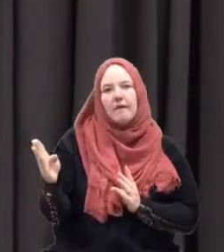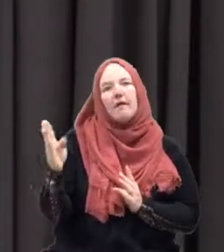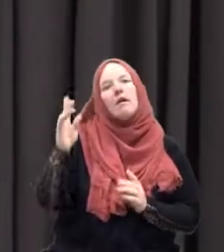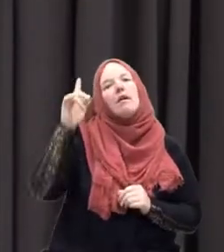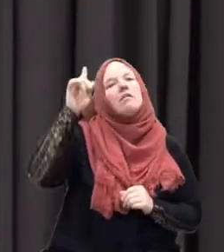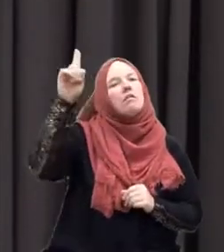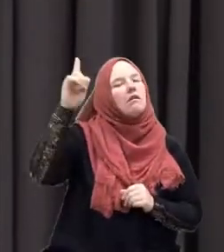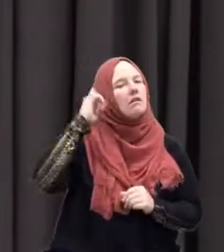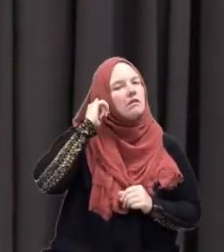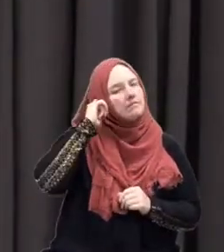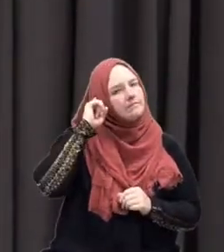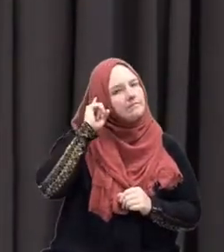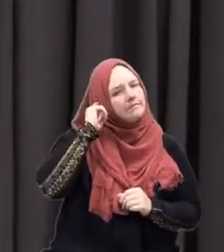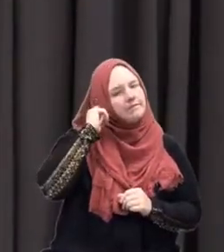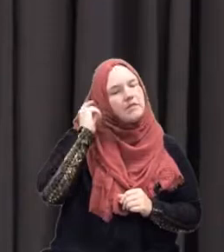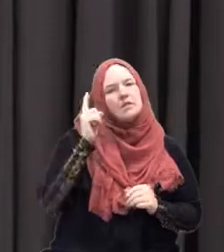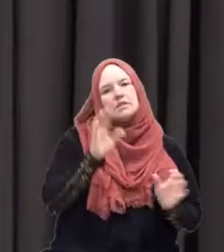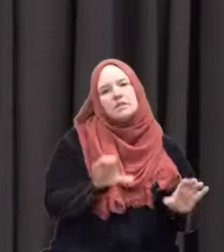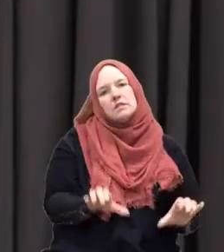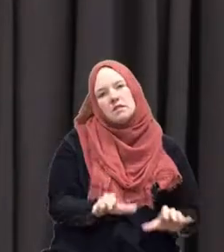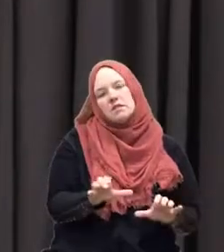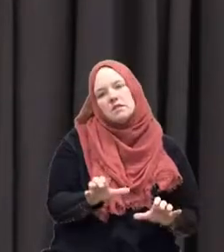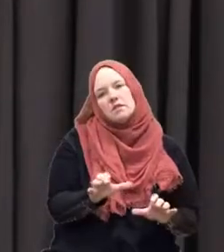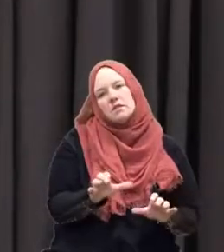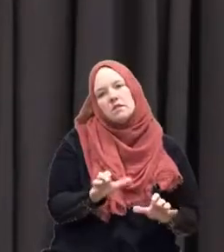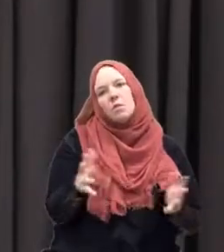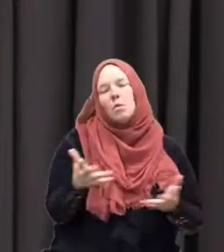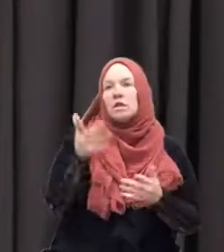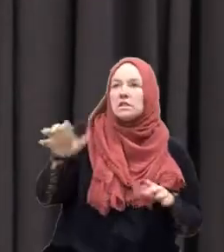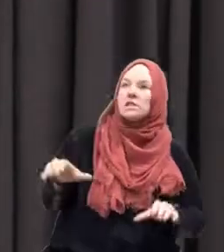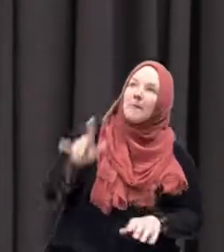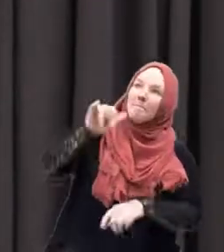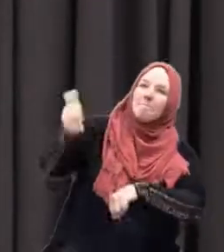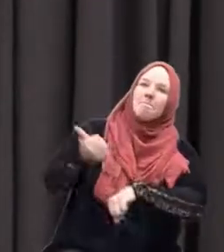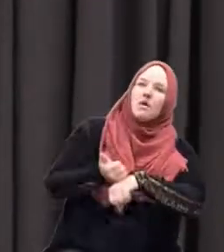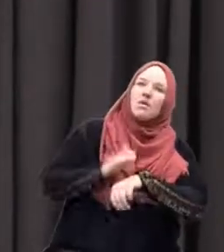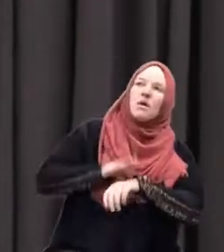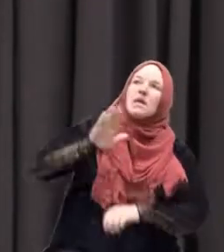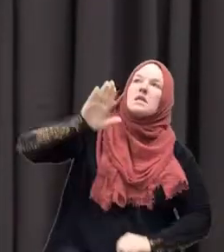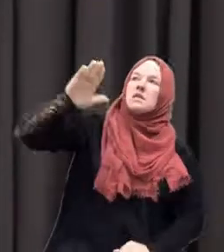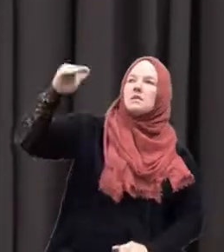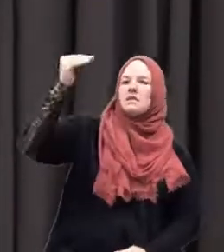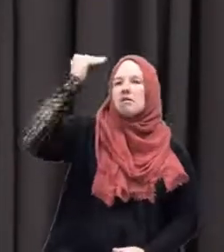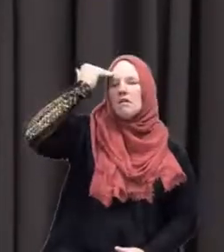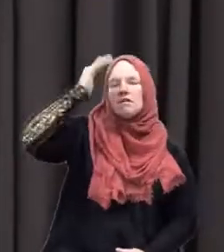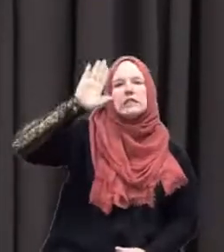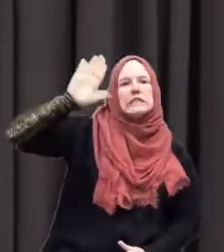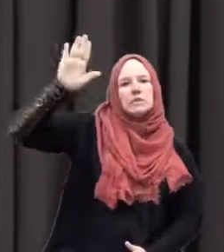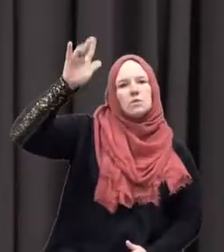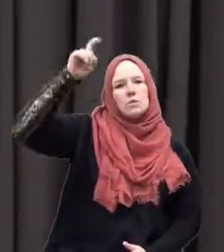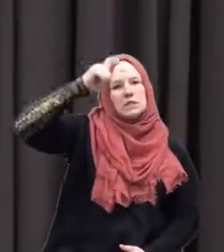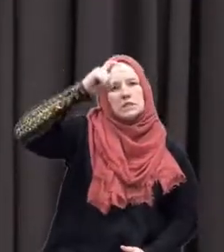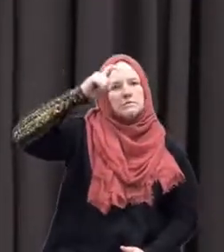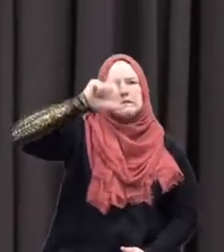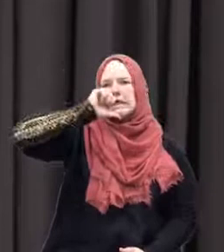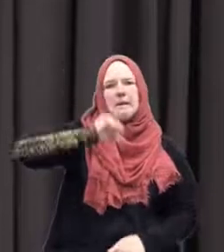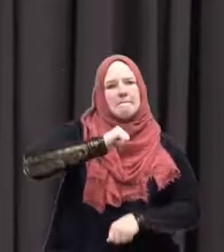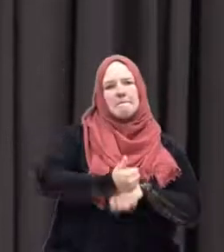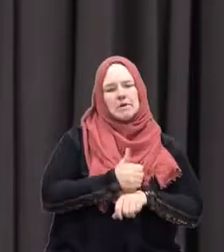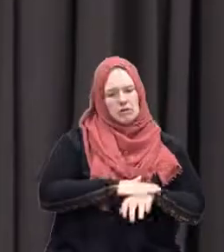Allah. Allah does what he does based on his knowledge and